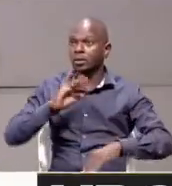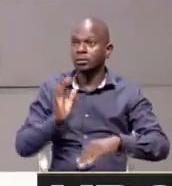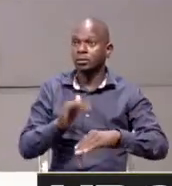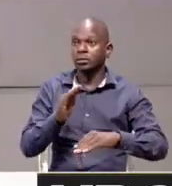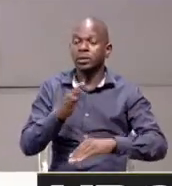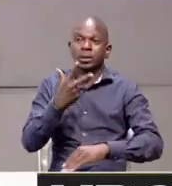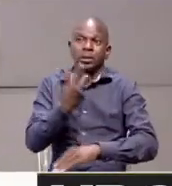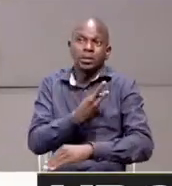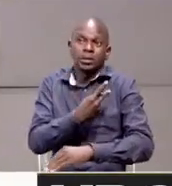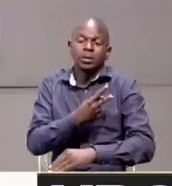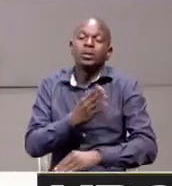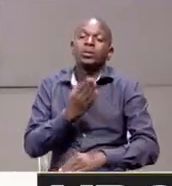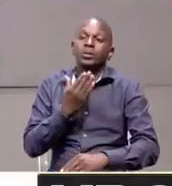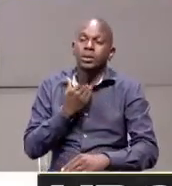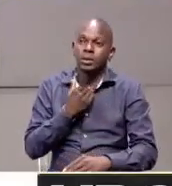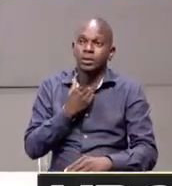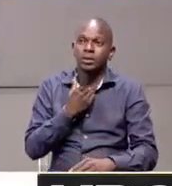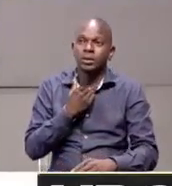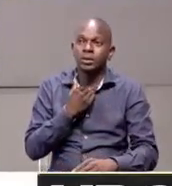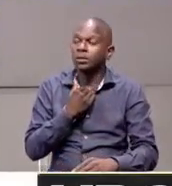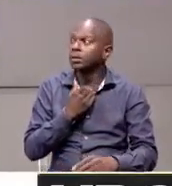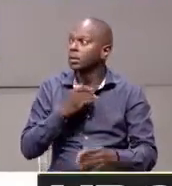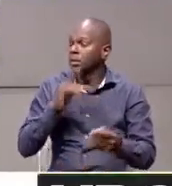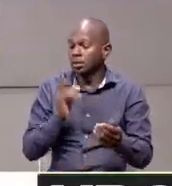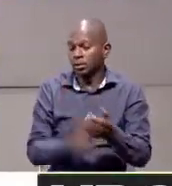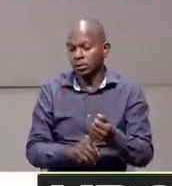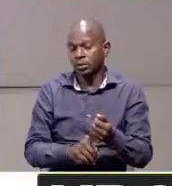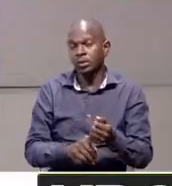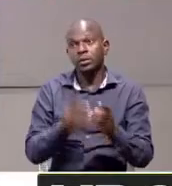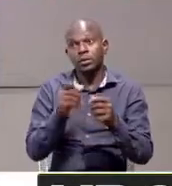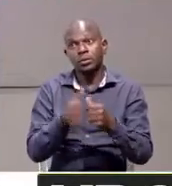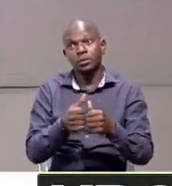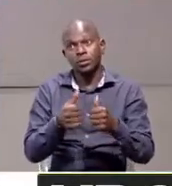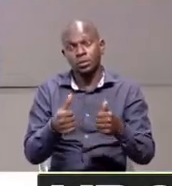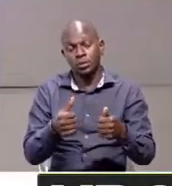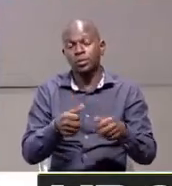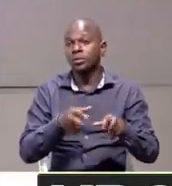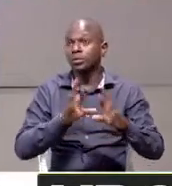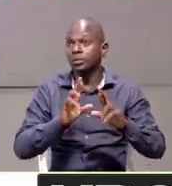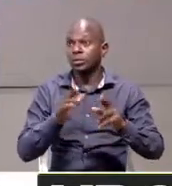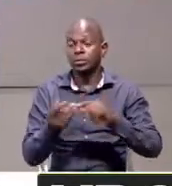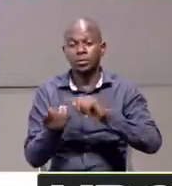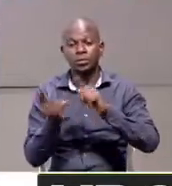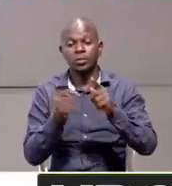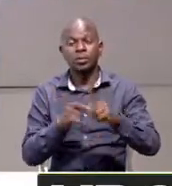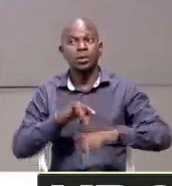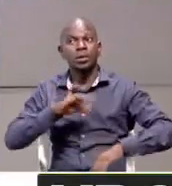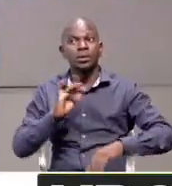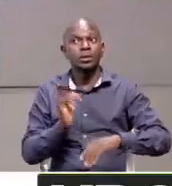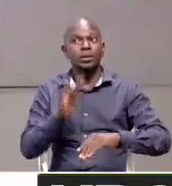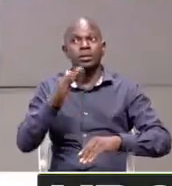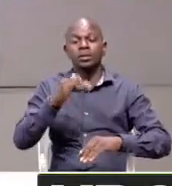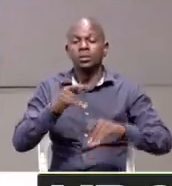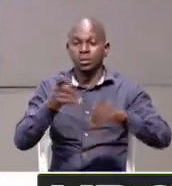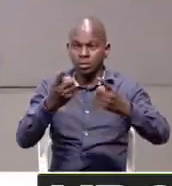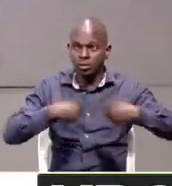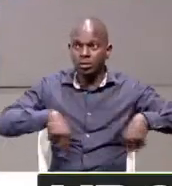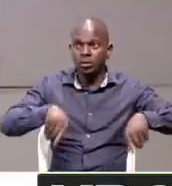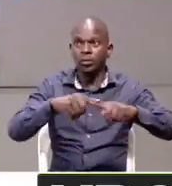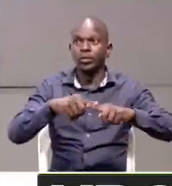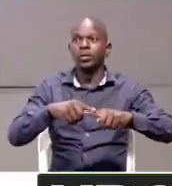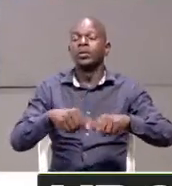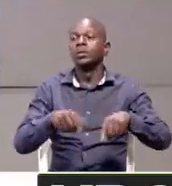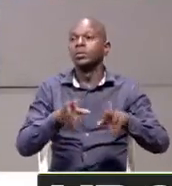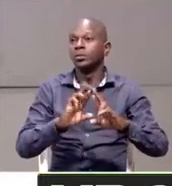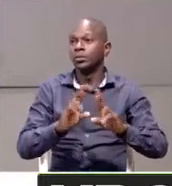to everyone who needed it. We received it well because already she had come and sensitized all of us, and so we